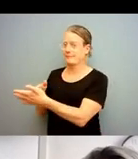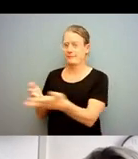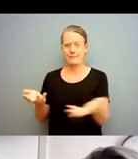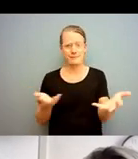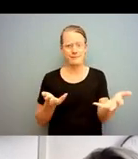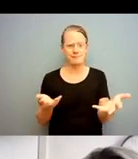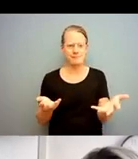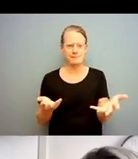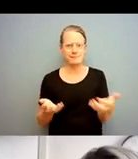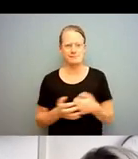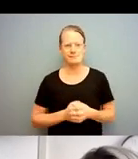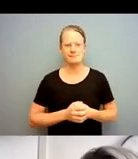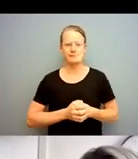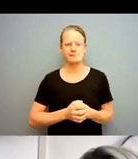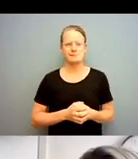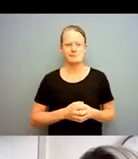And